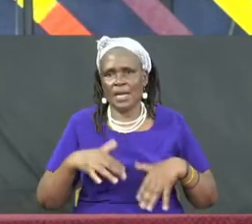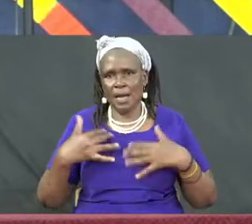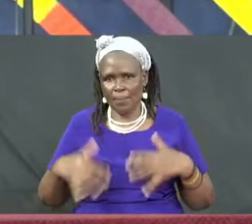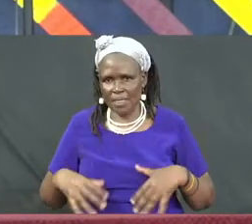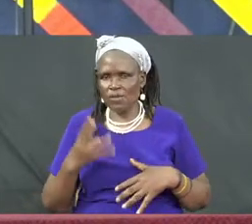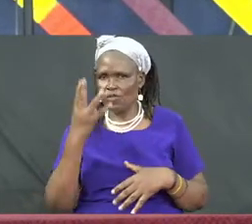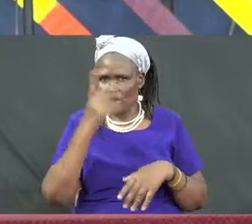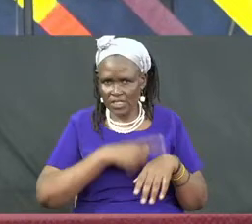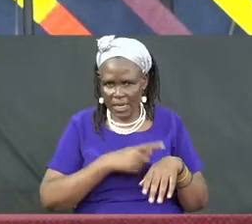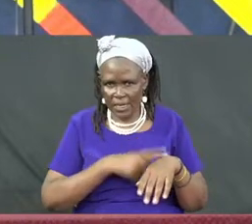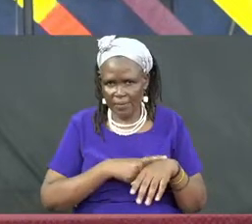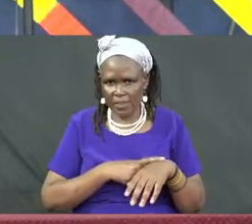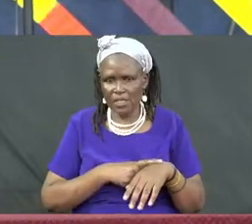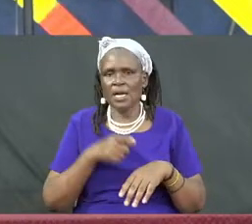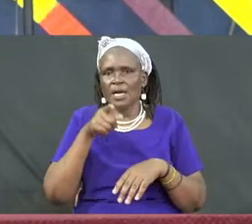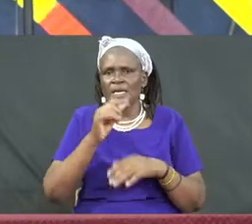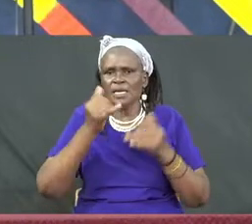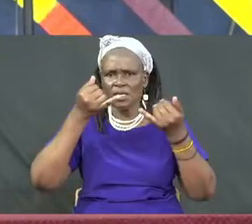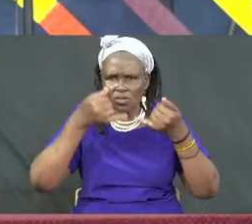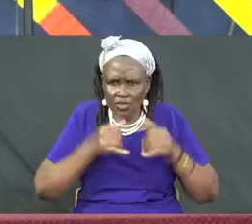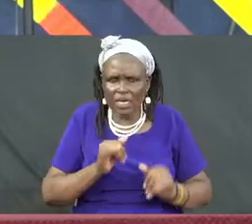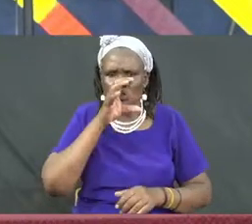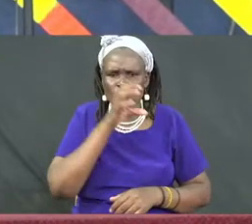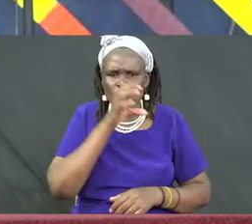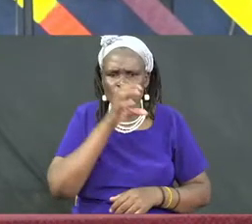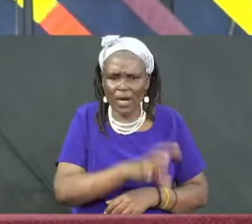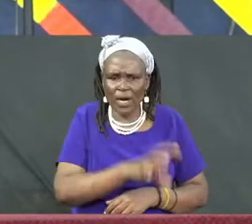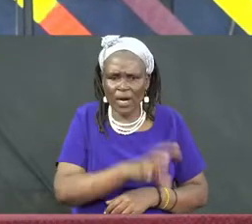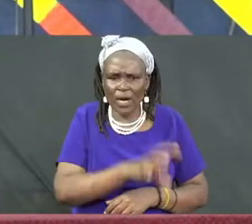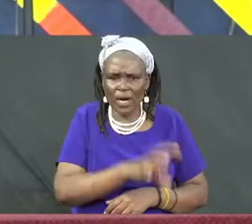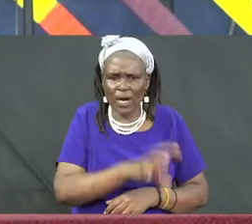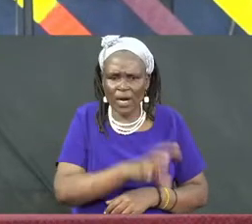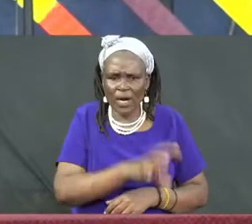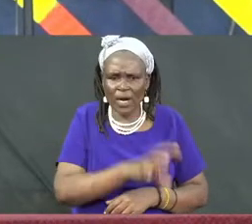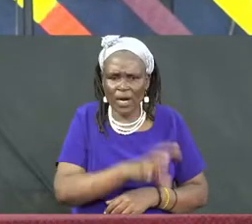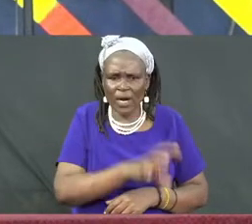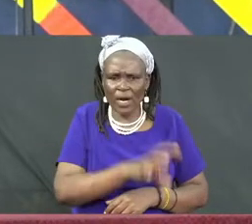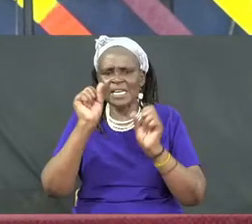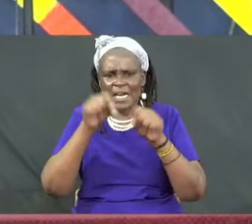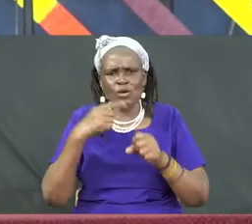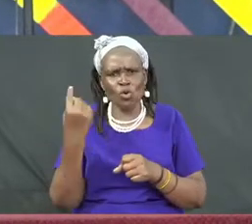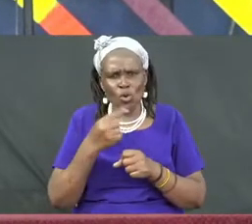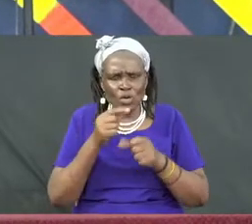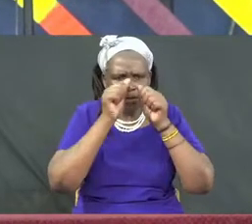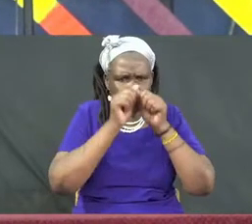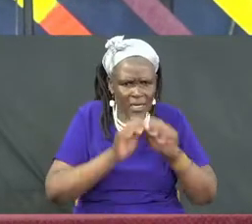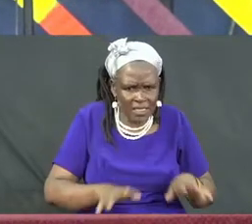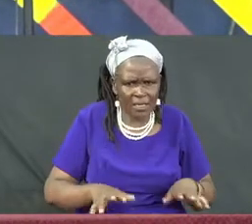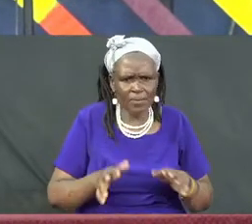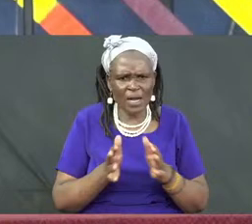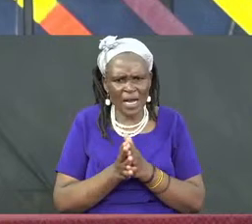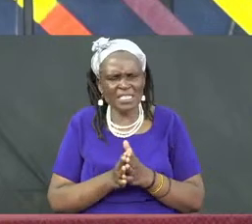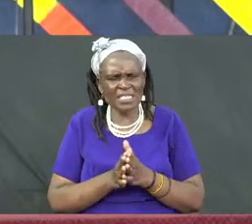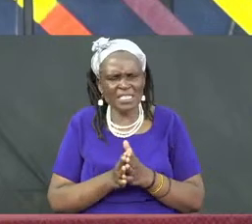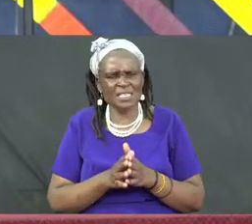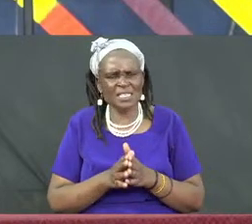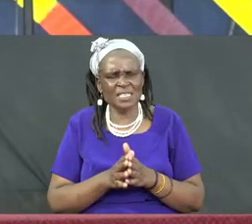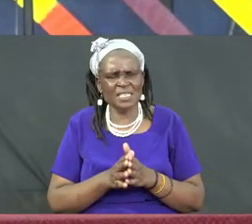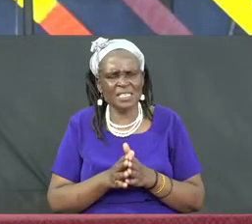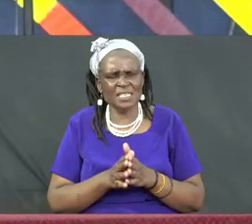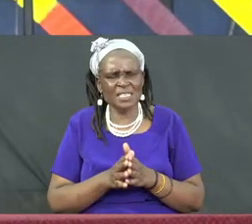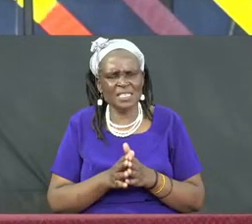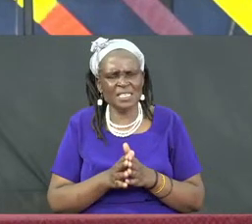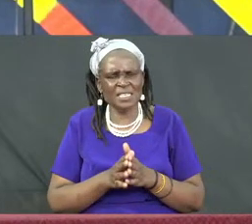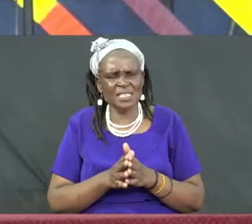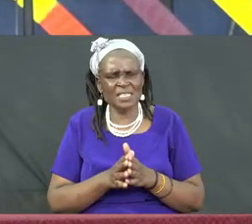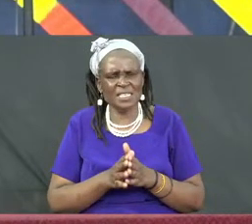times. He tries to curse the children of Israel, but he can only bless them. And Balak is furious. I called you to curse these